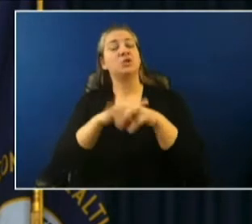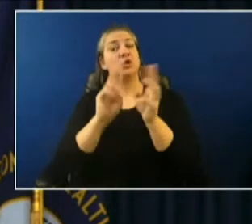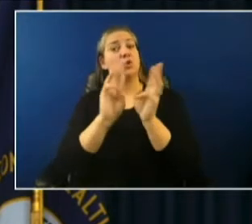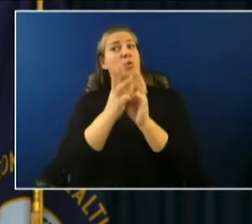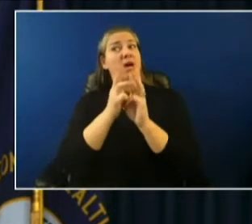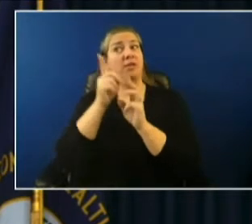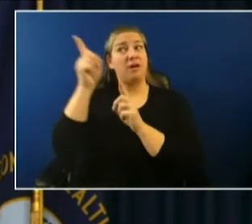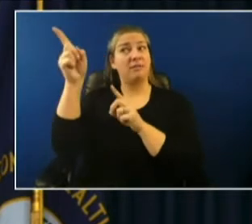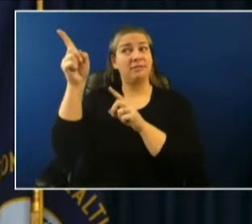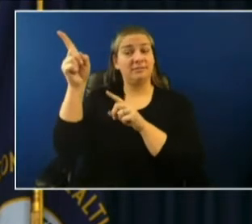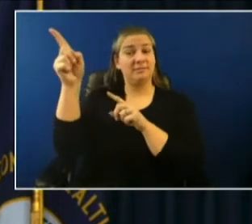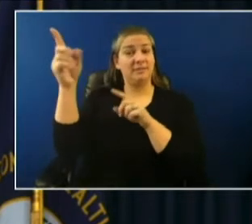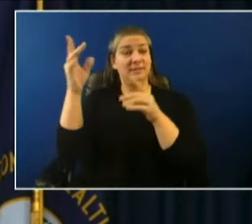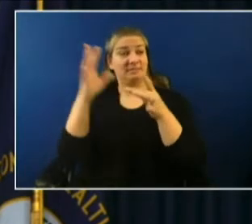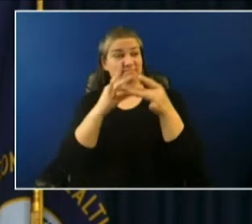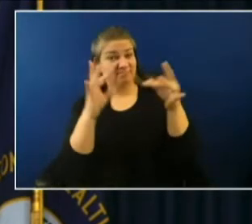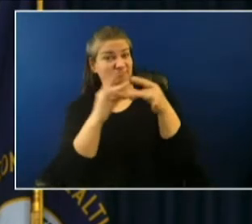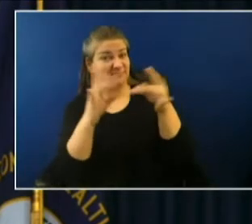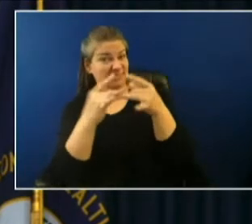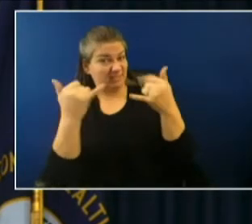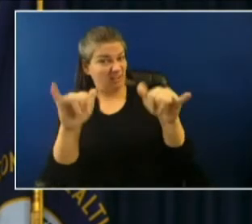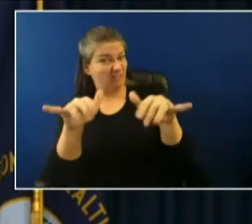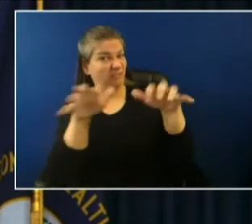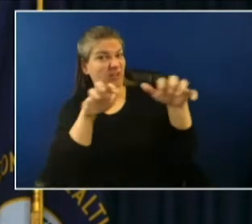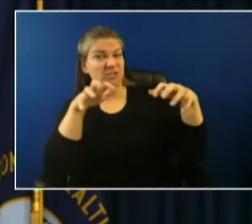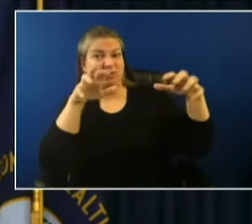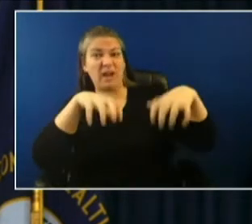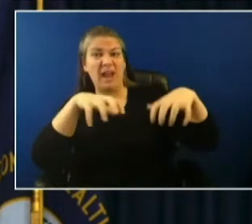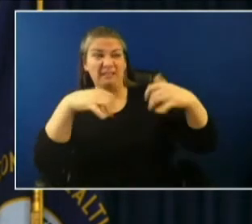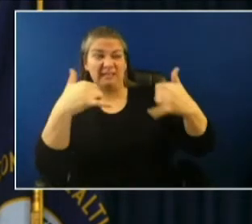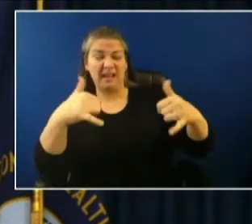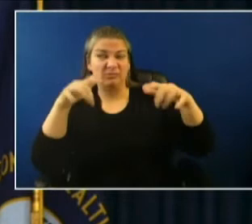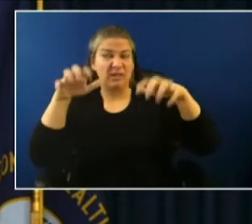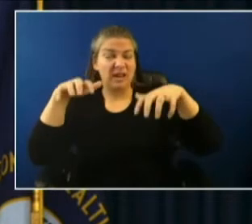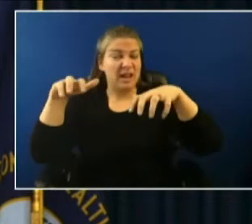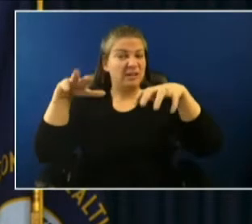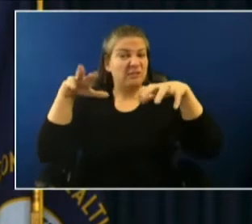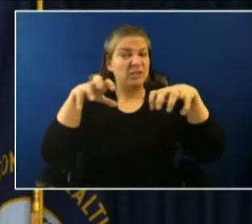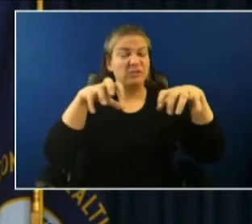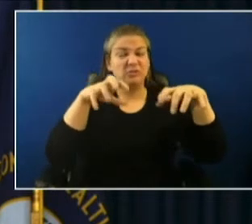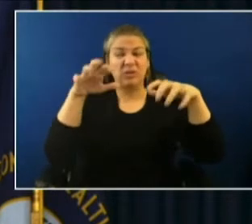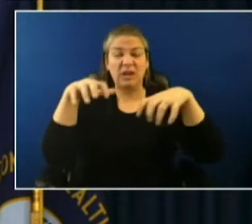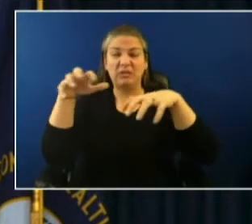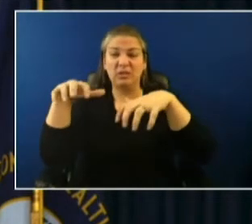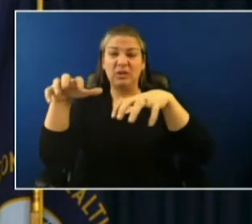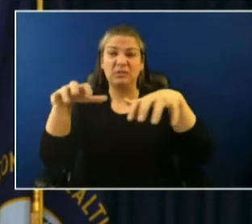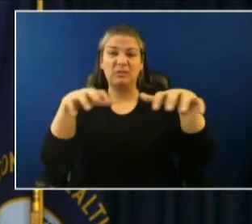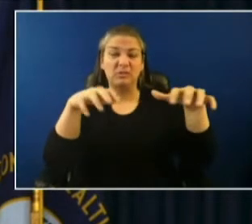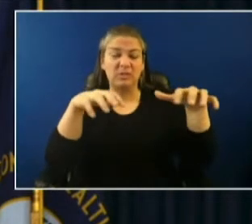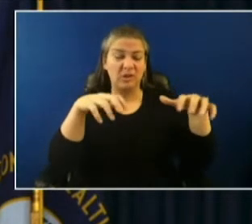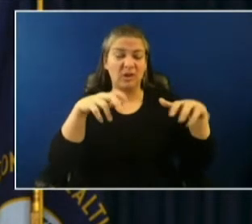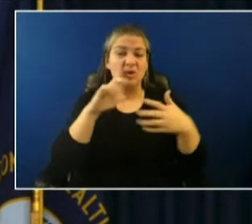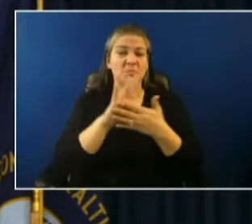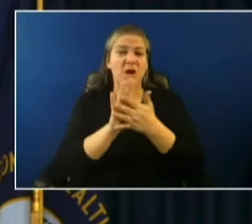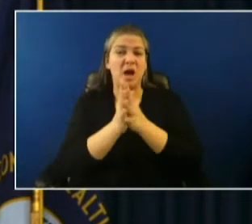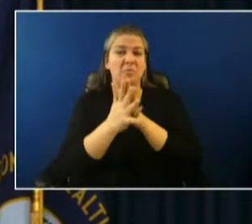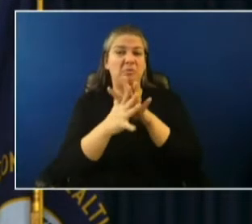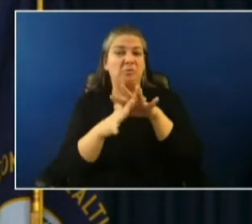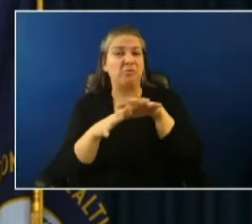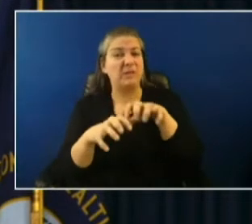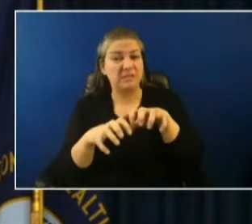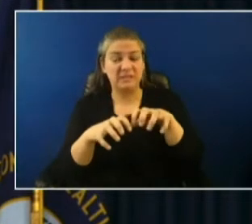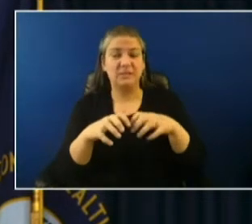ongoing in western Kentucky, and precipitation will transition slowly to freezing rain from northwest